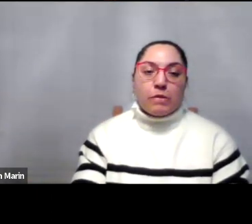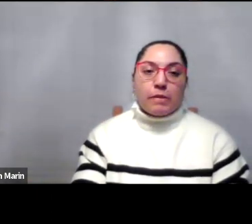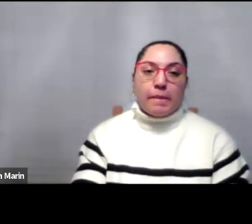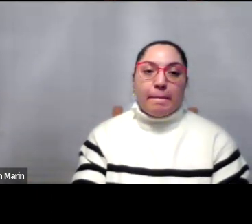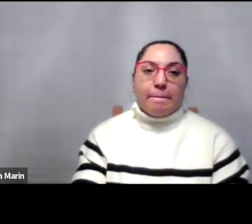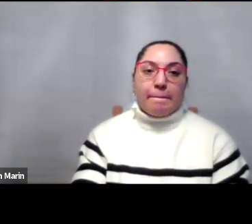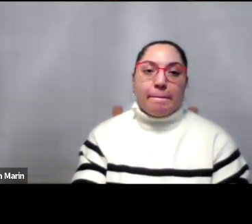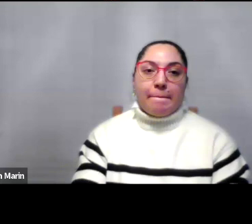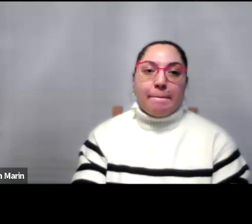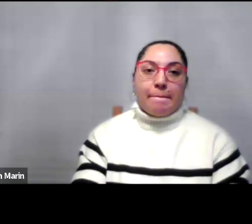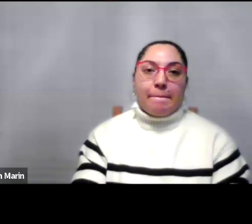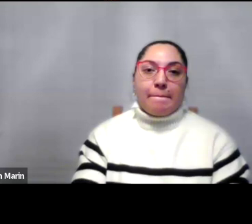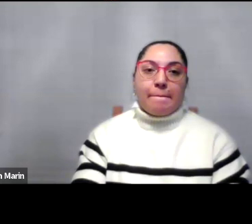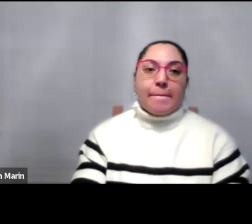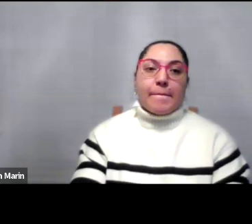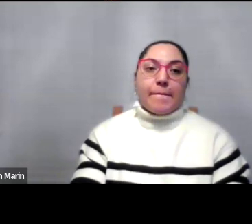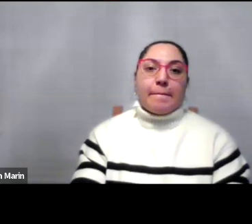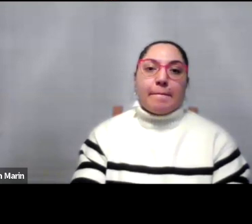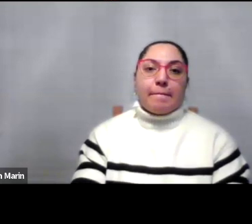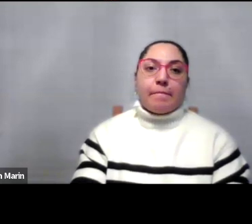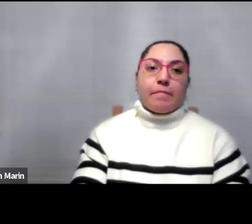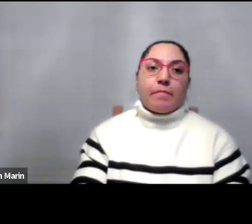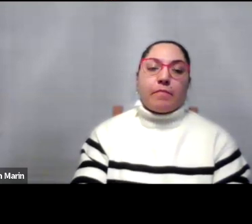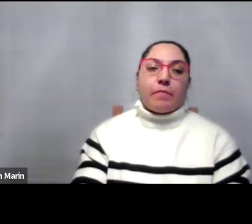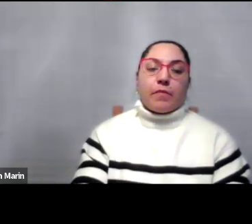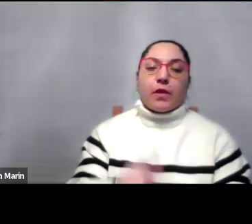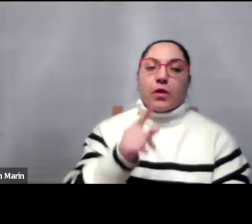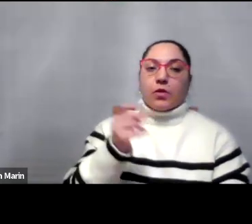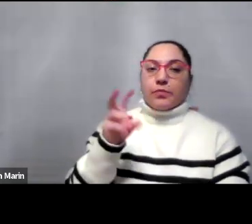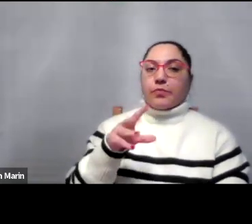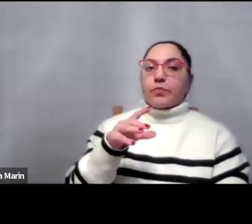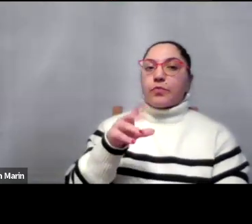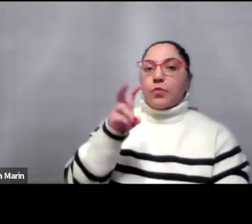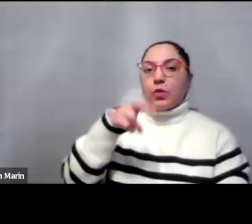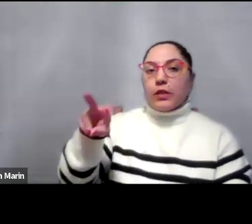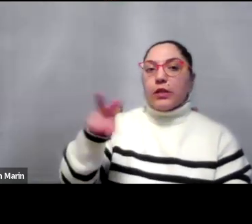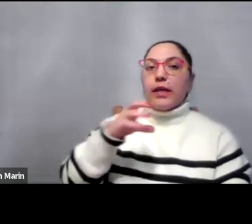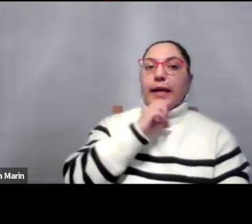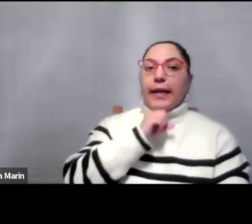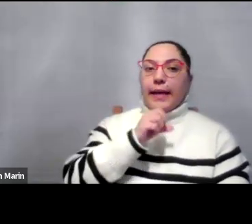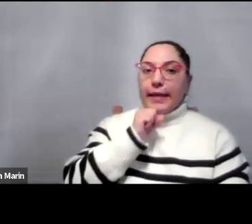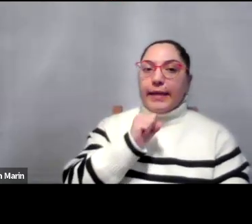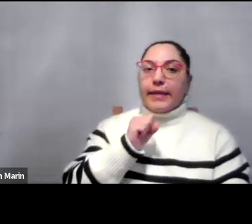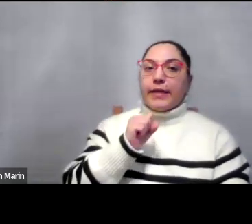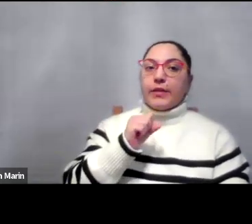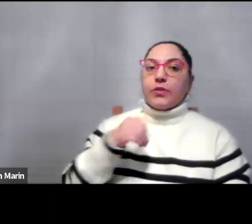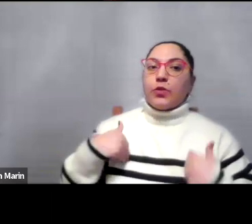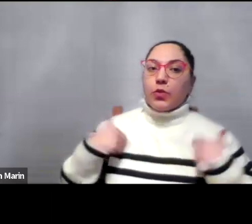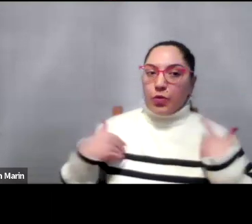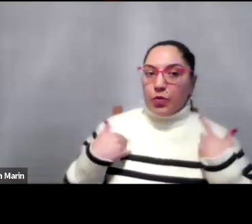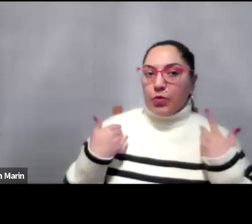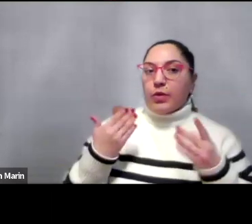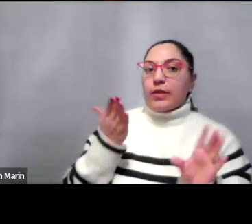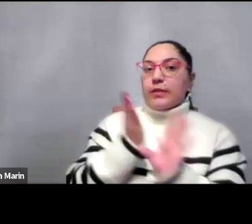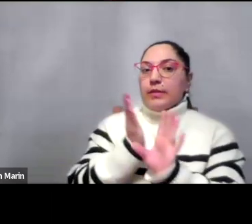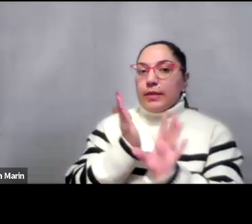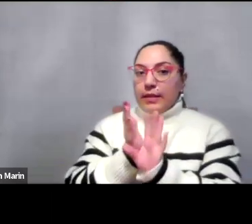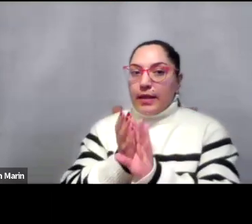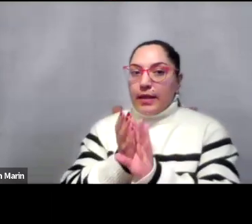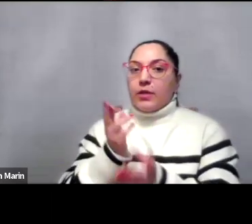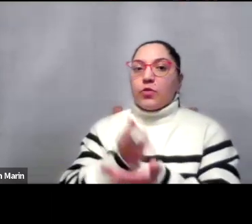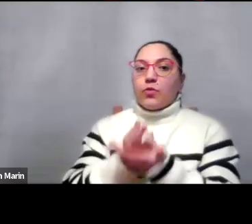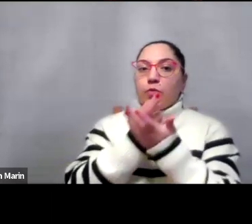All right. I mentioned our PRP supports that started at 18. I do want to touch